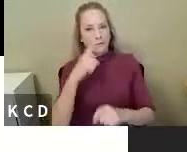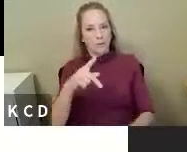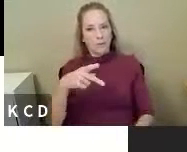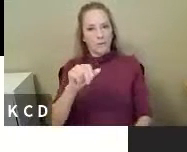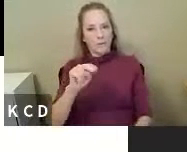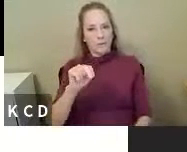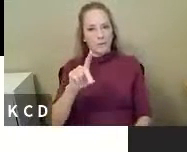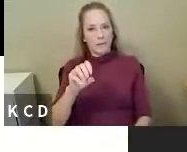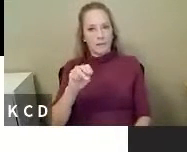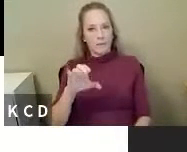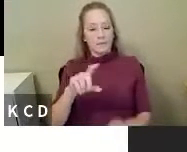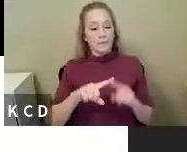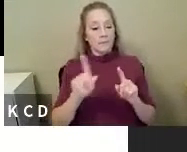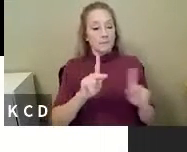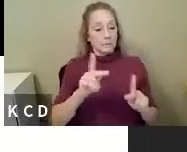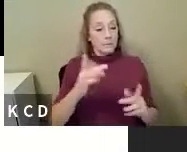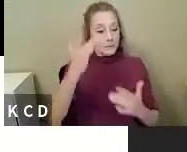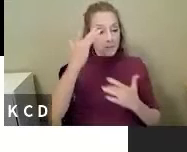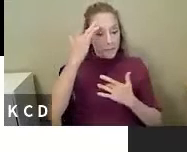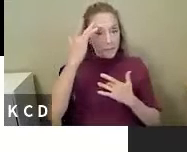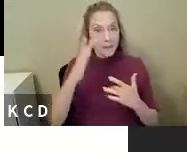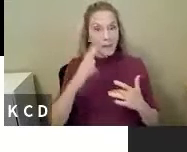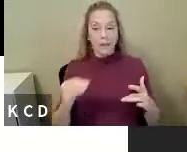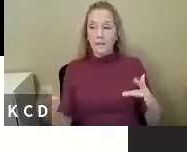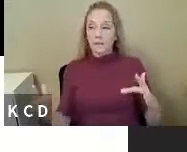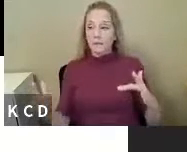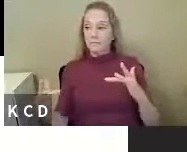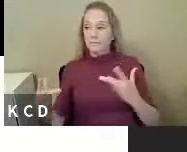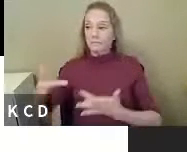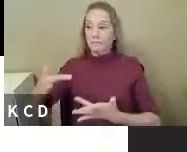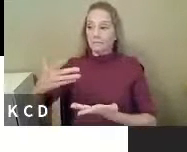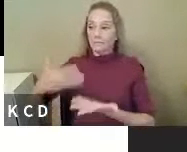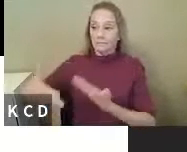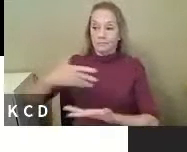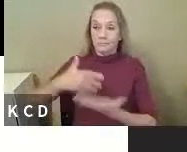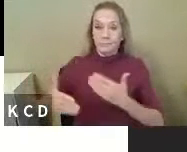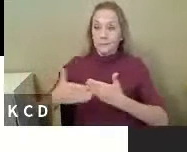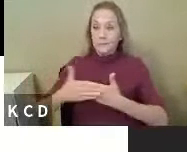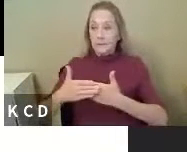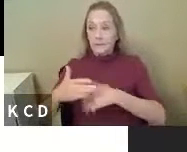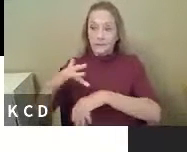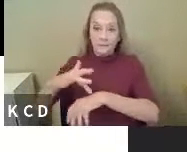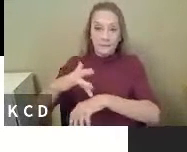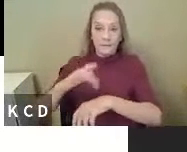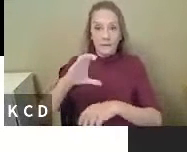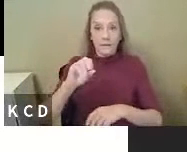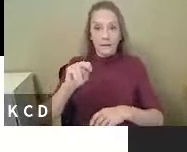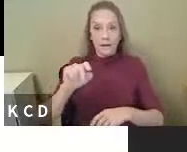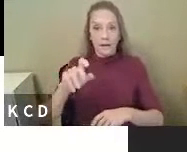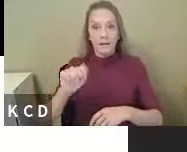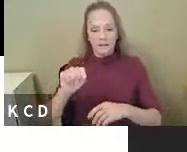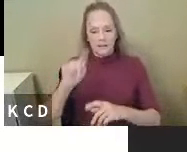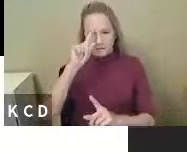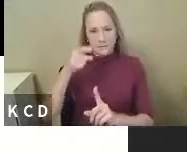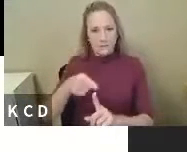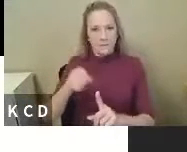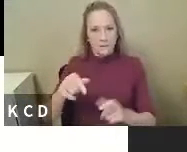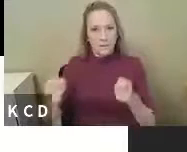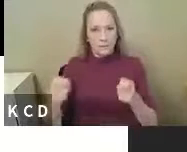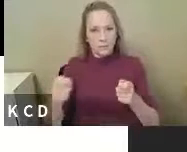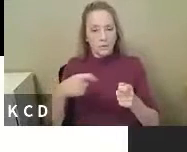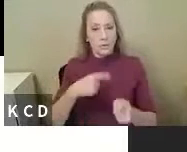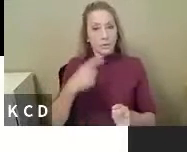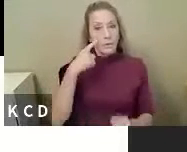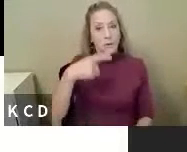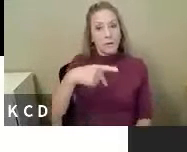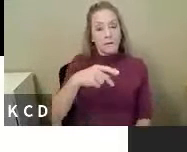and the contacts and whatnot, then that's how it is controlled. And so I almost think positivity rate and testing volume